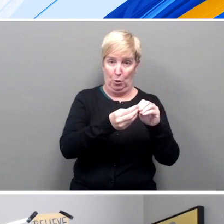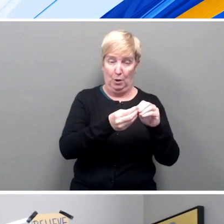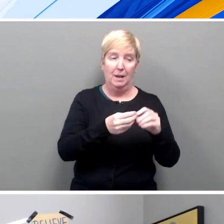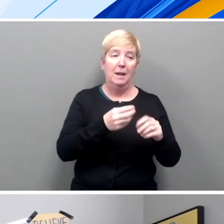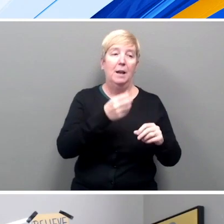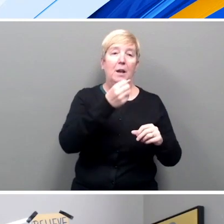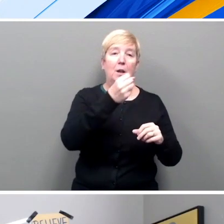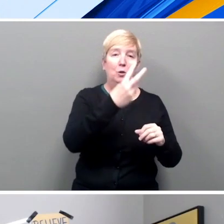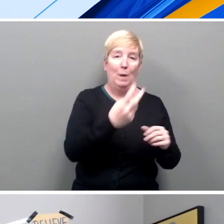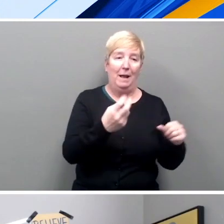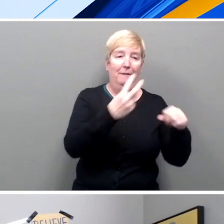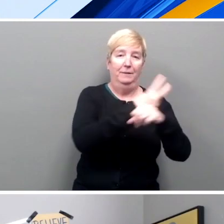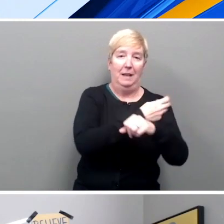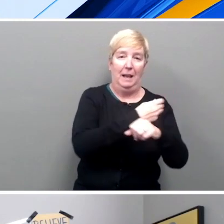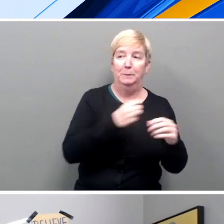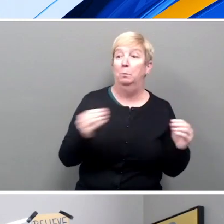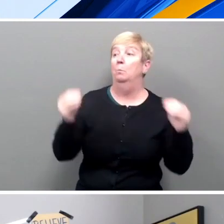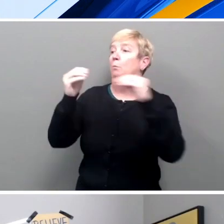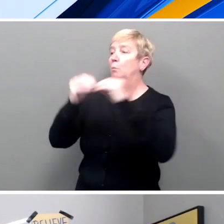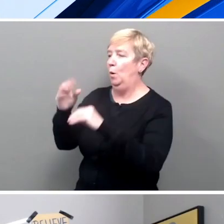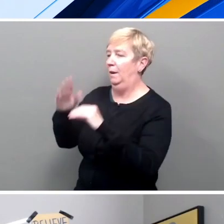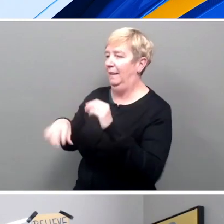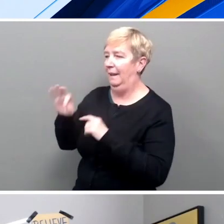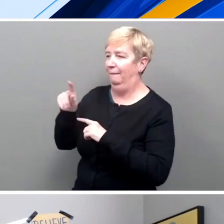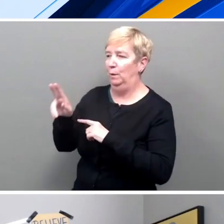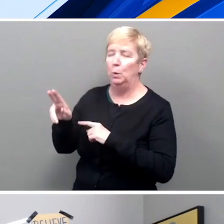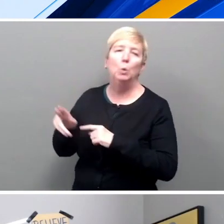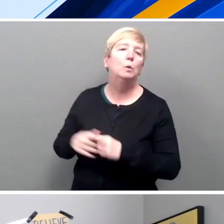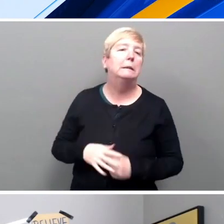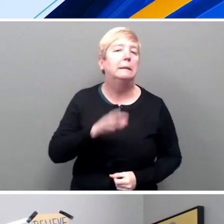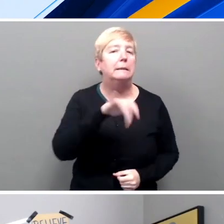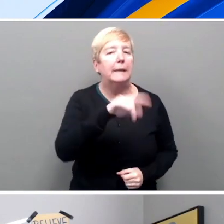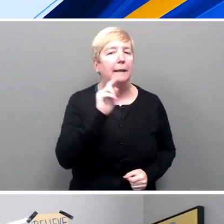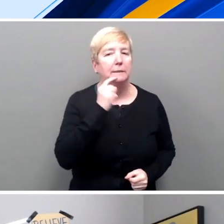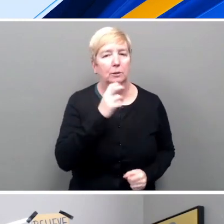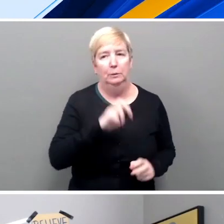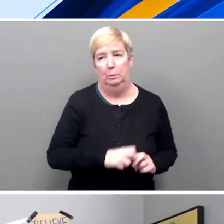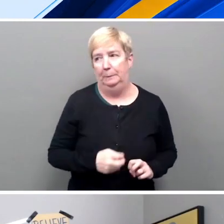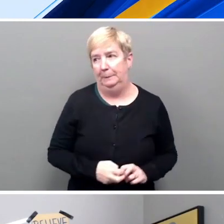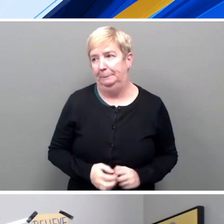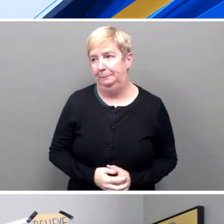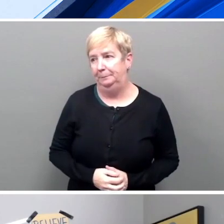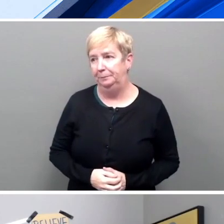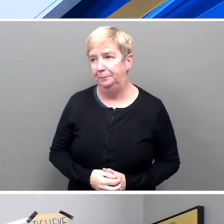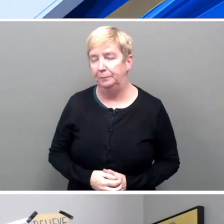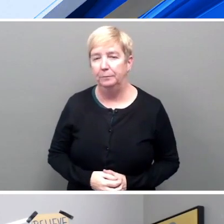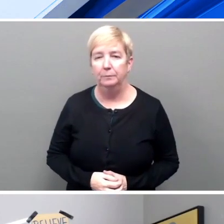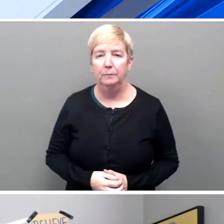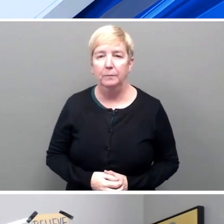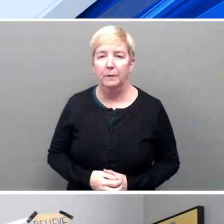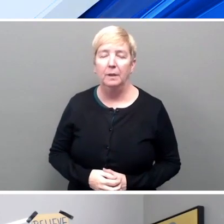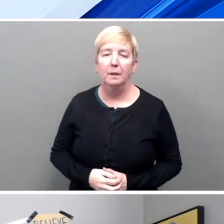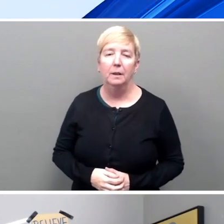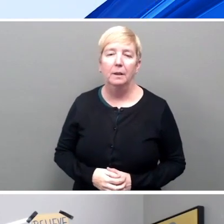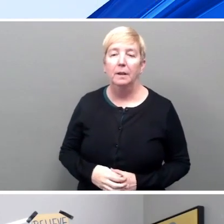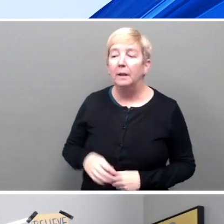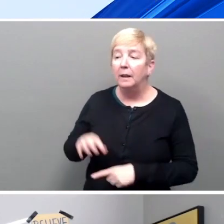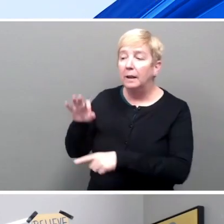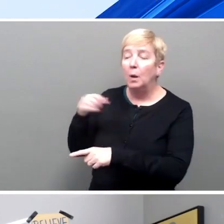than influenza, that's another really big problem, because like another reason we can get by with the